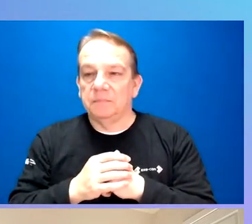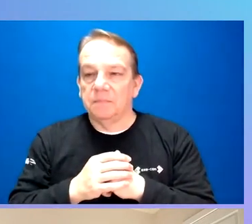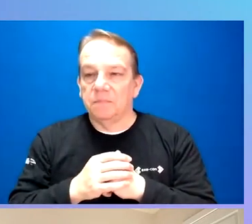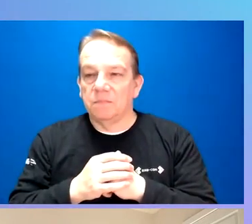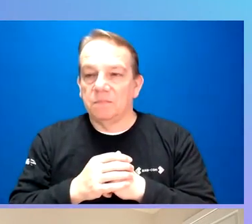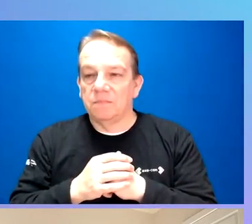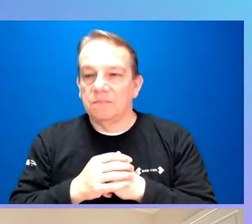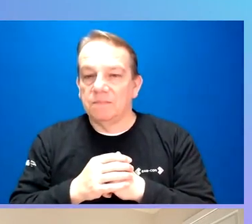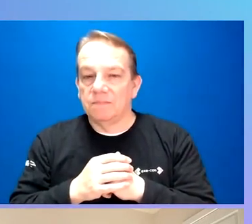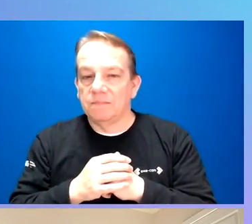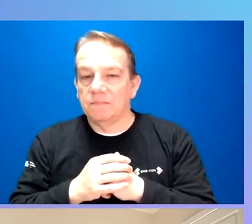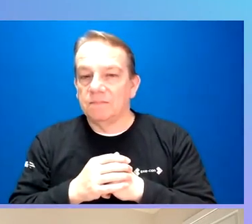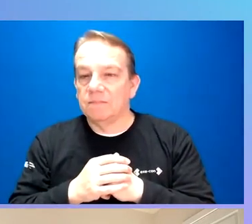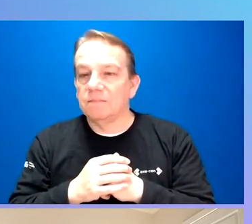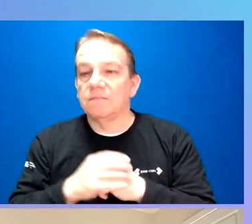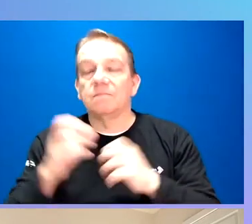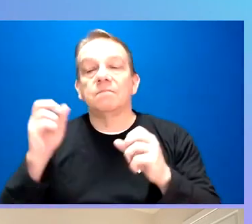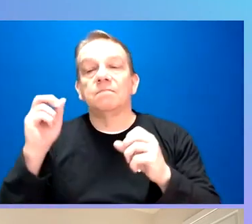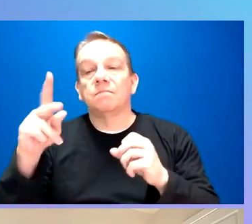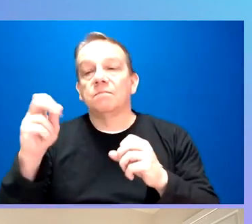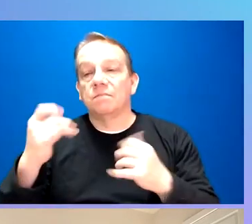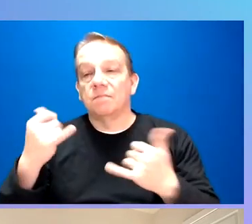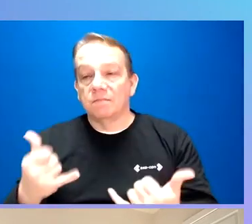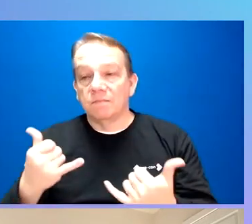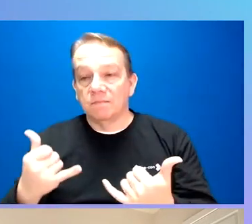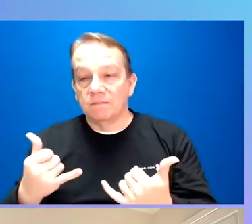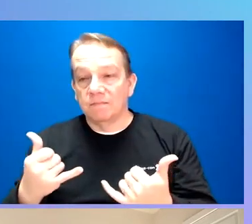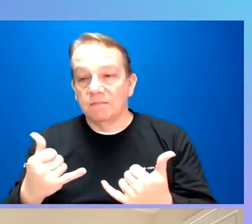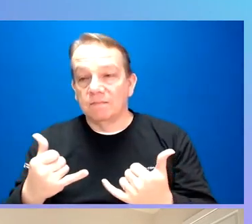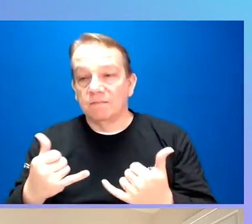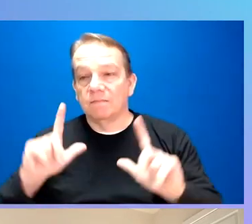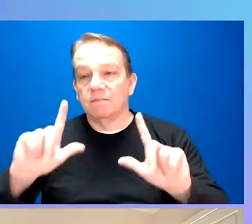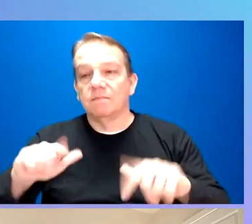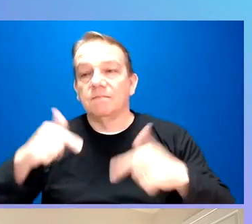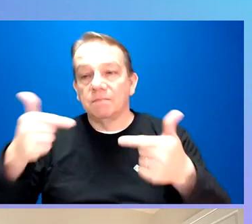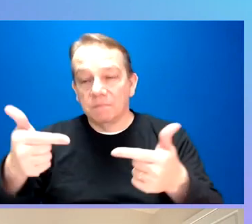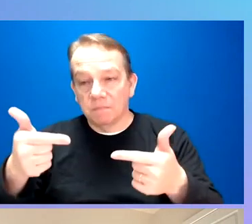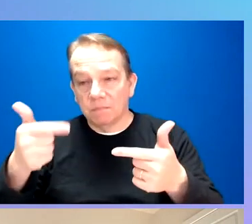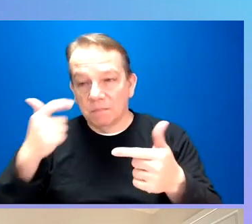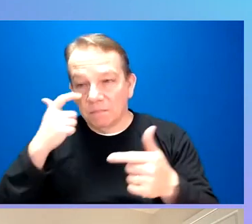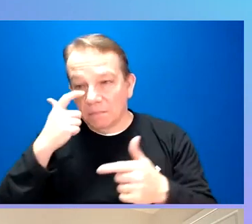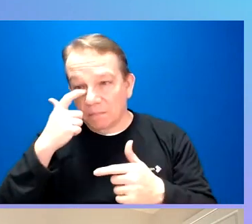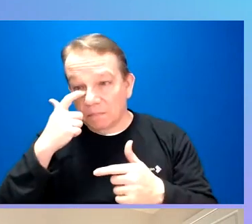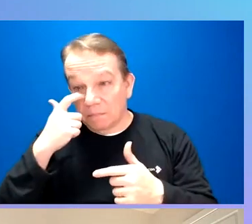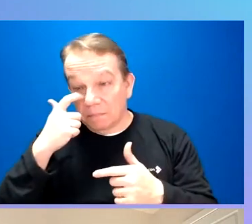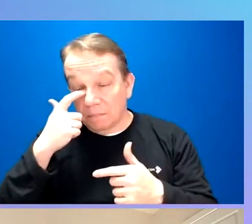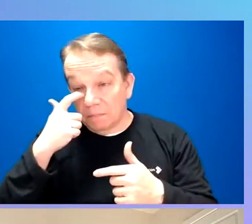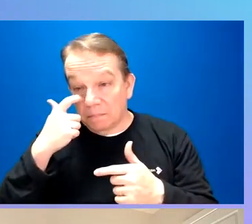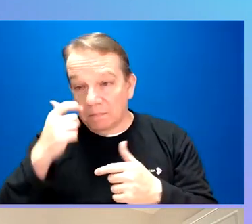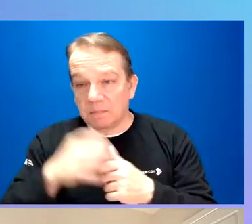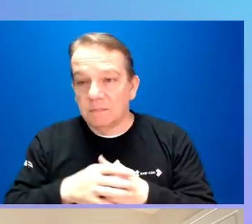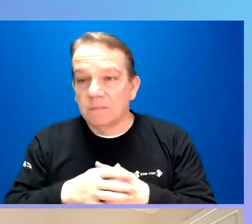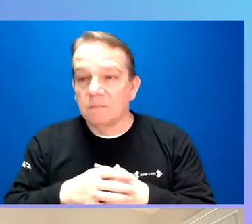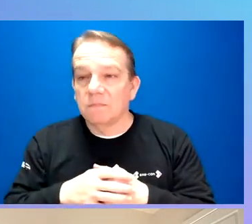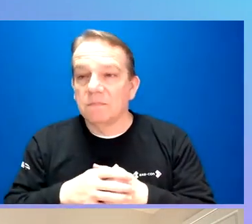Uh, all right, let's move on to what's new in WCAG 2.2.